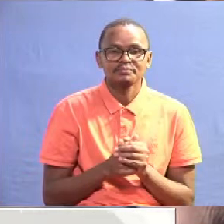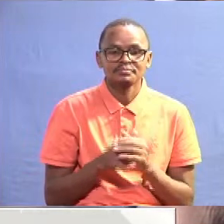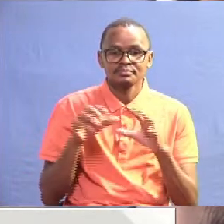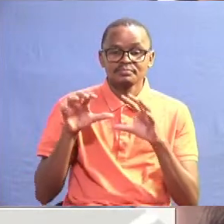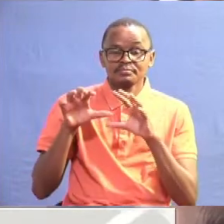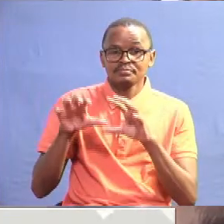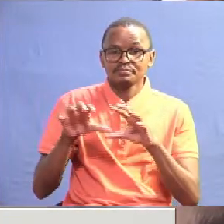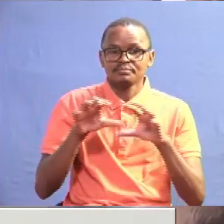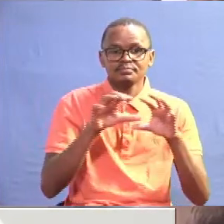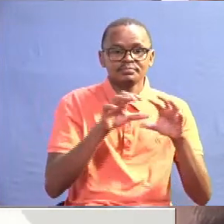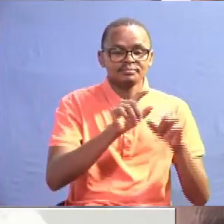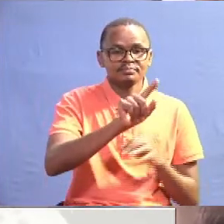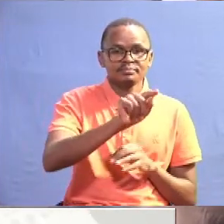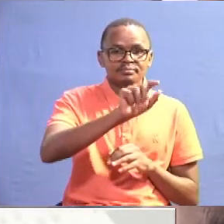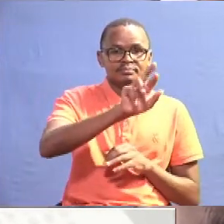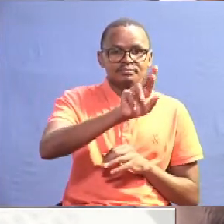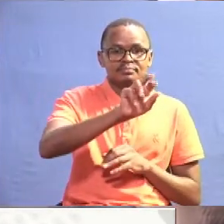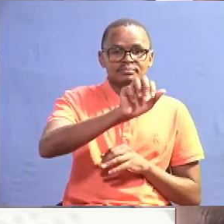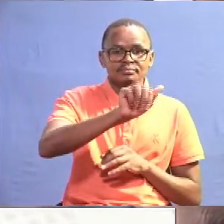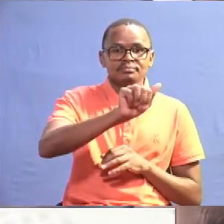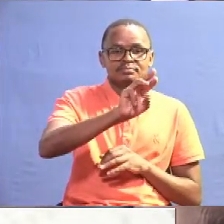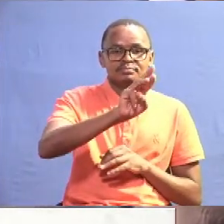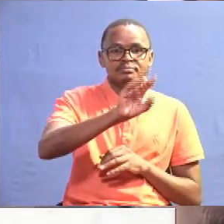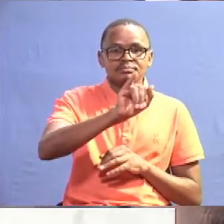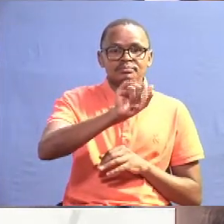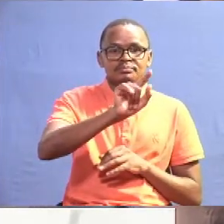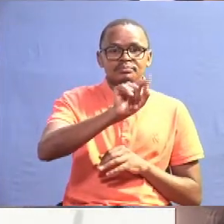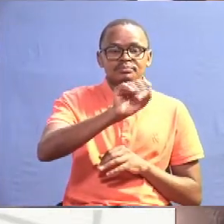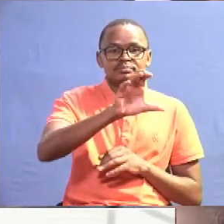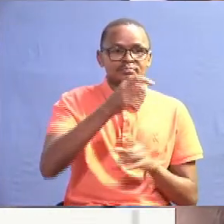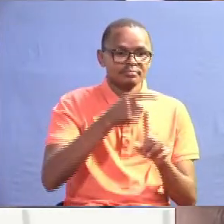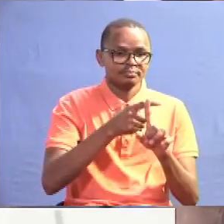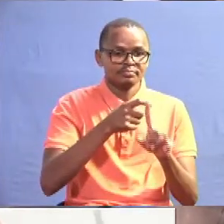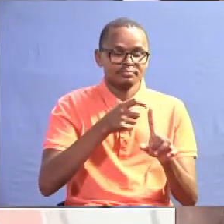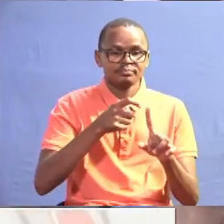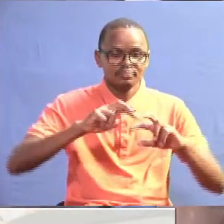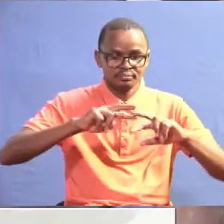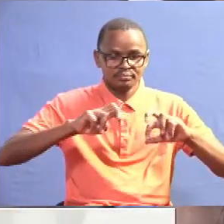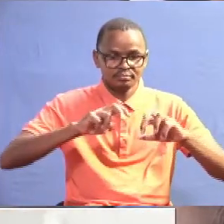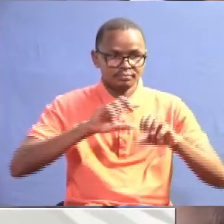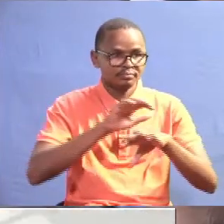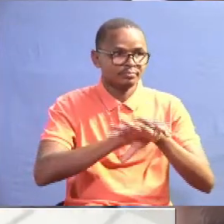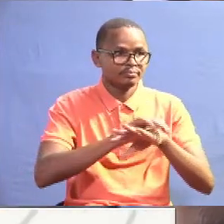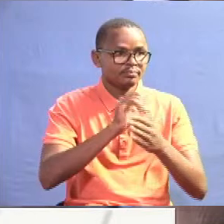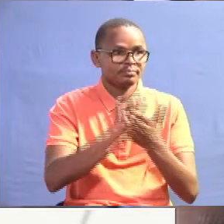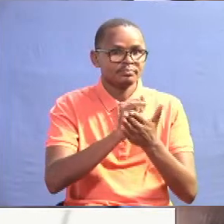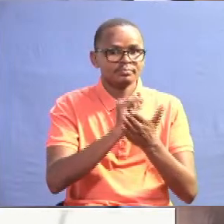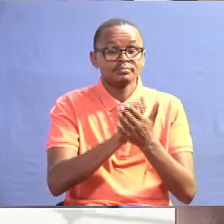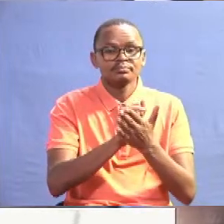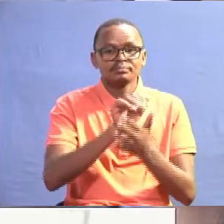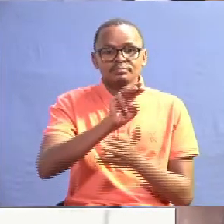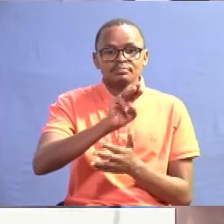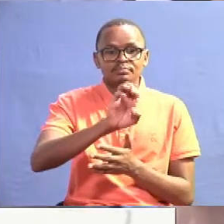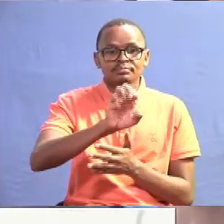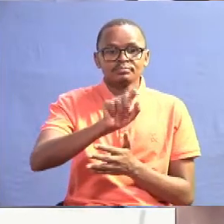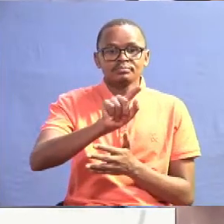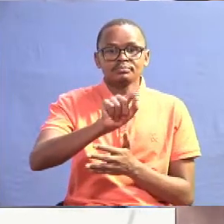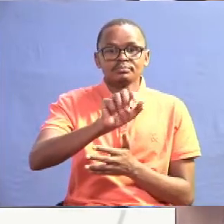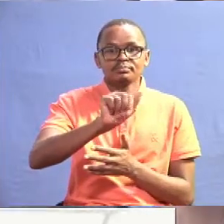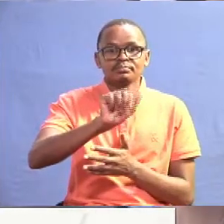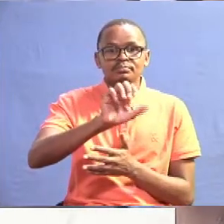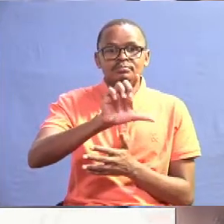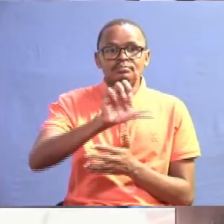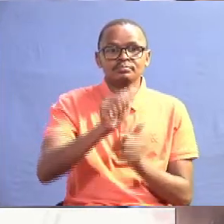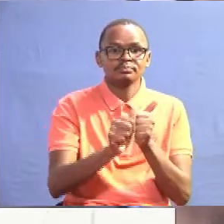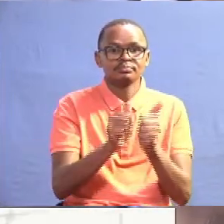suffering a traumatic brain injury. And from the investigations, we were able also to get fragments, metallic fragments,